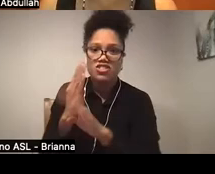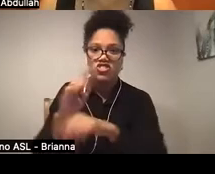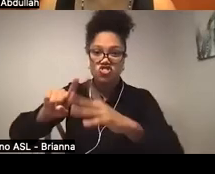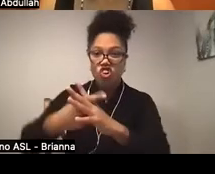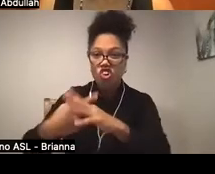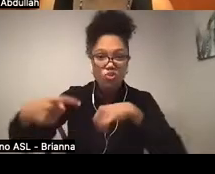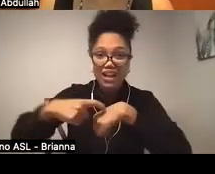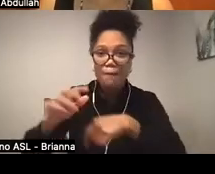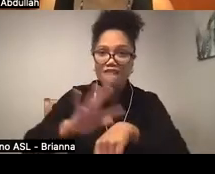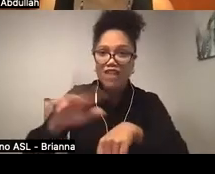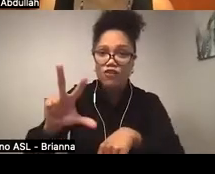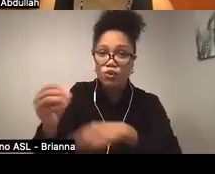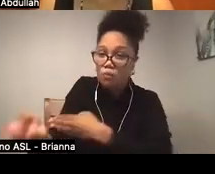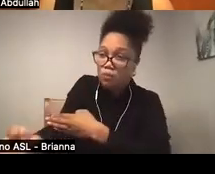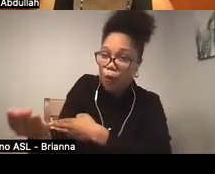the morning